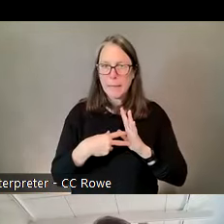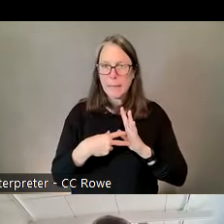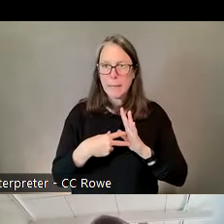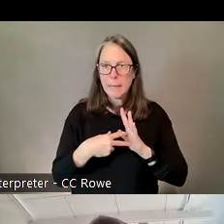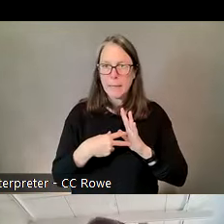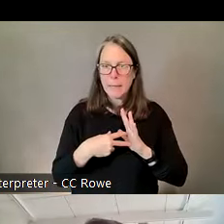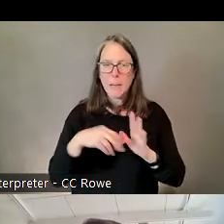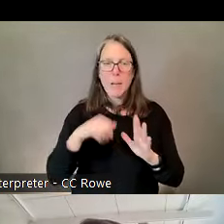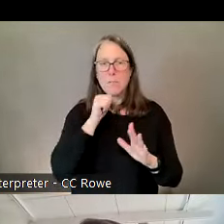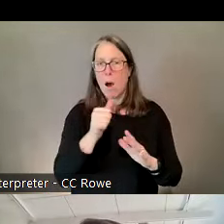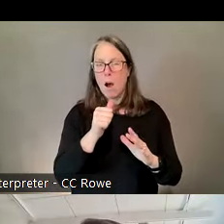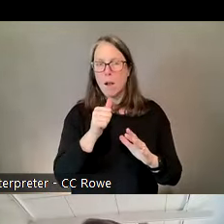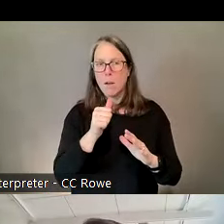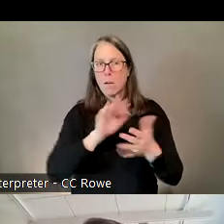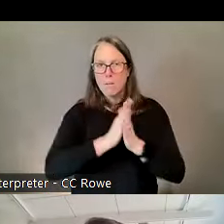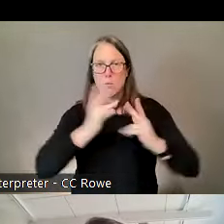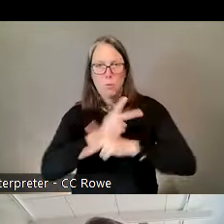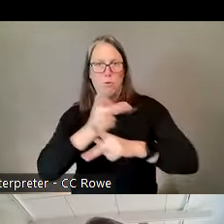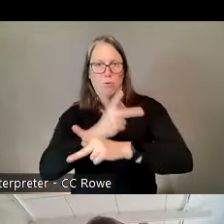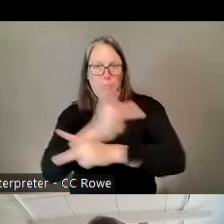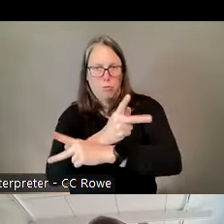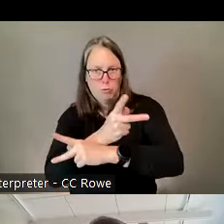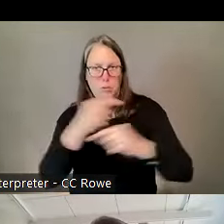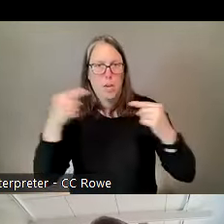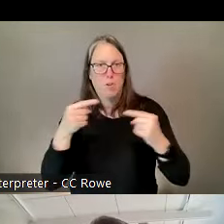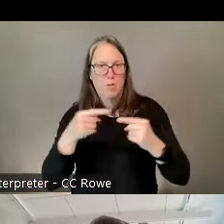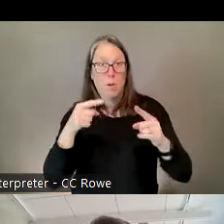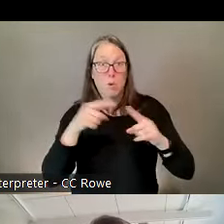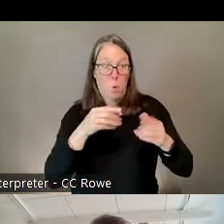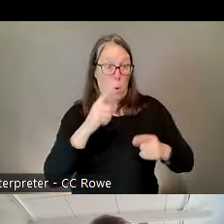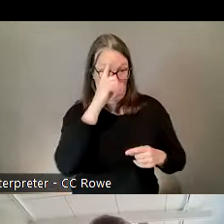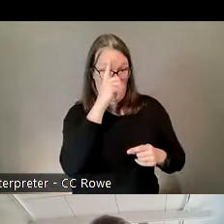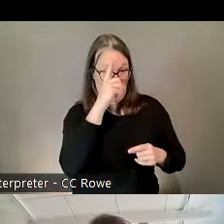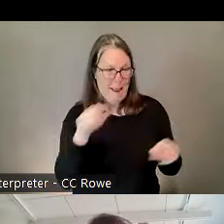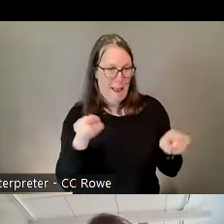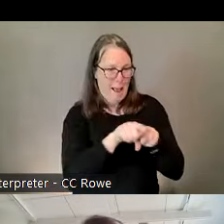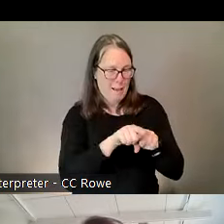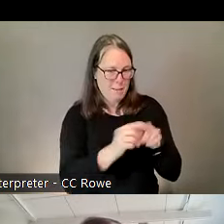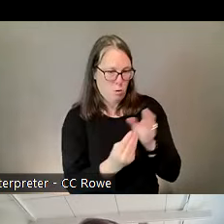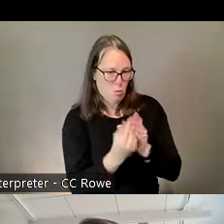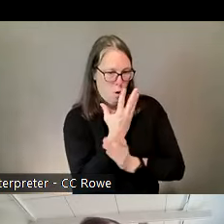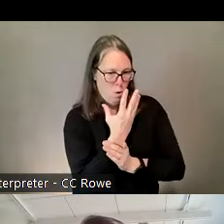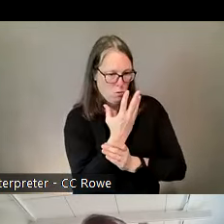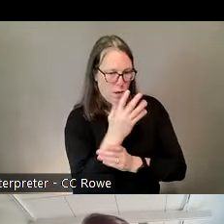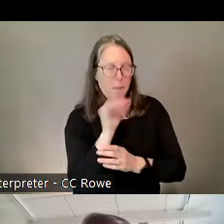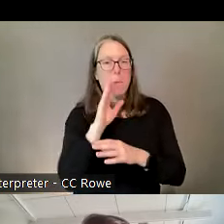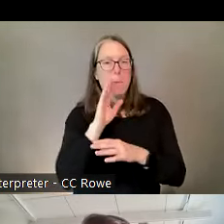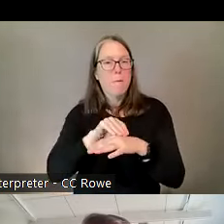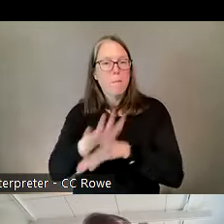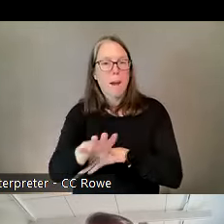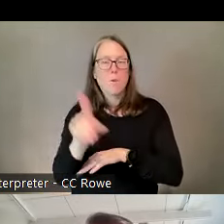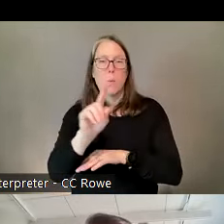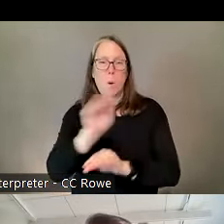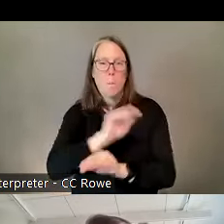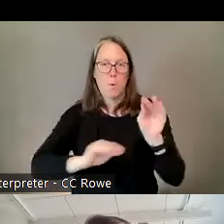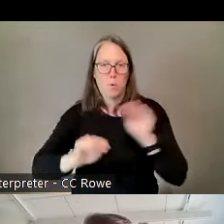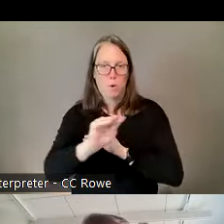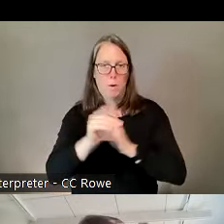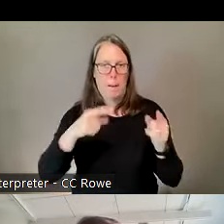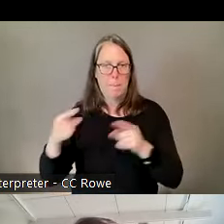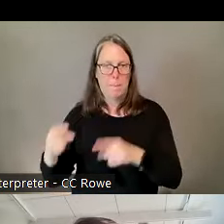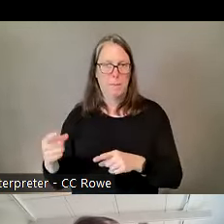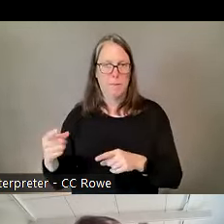a non-progressive injury to a developing brain that affects the motor strip. So we'll focus there in terms of treatment because we